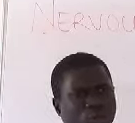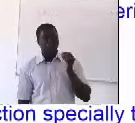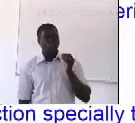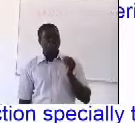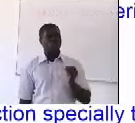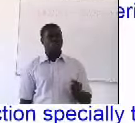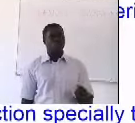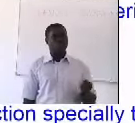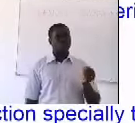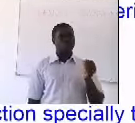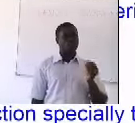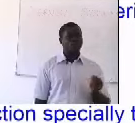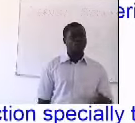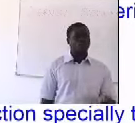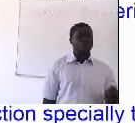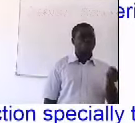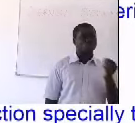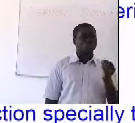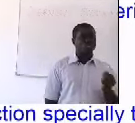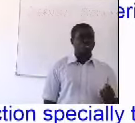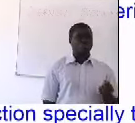dioxide.